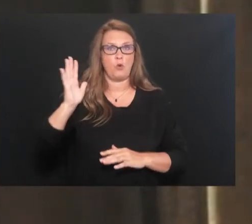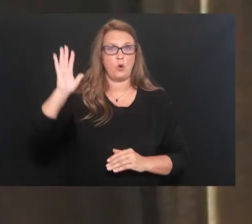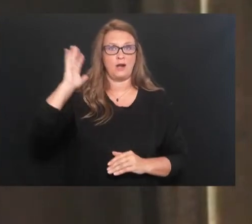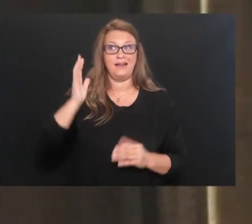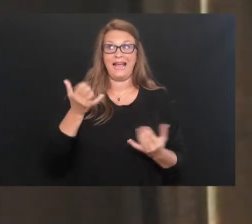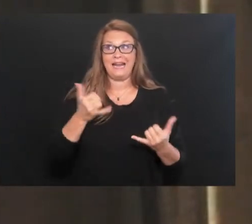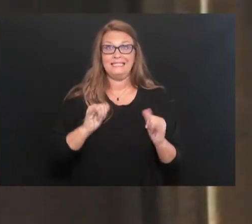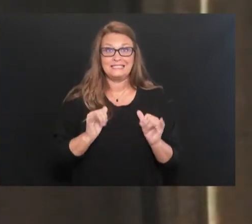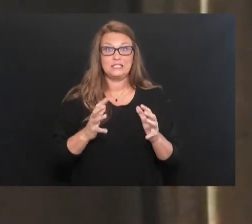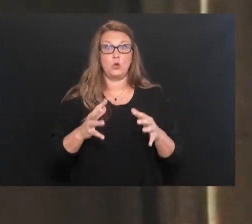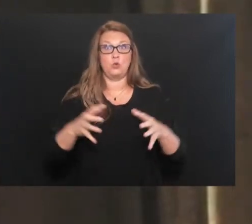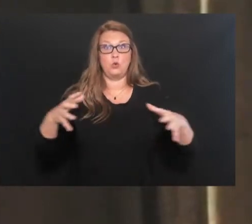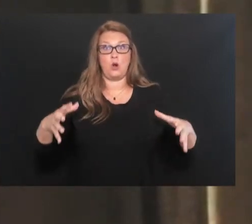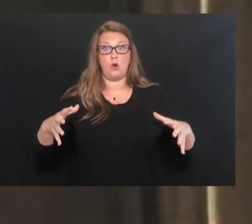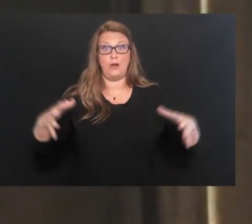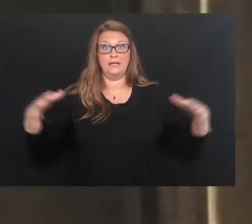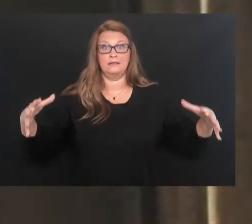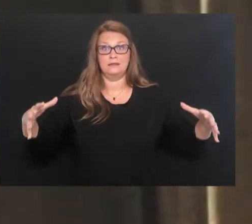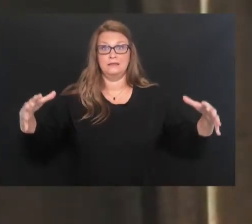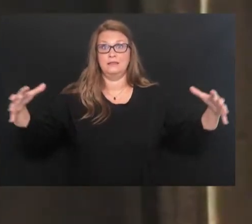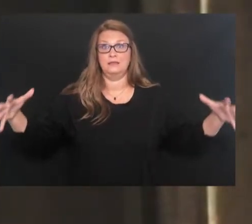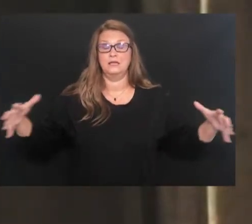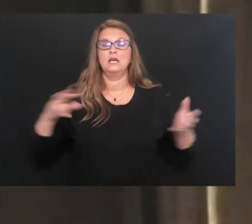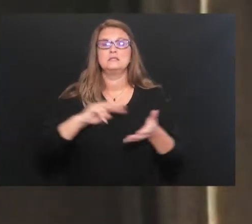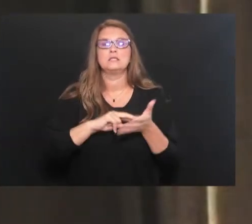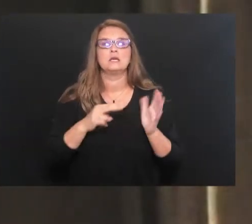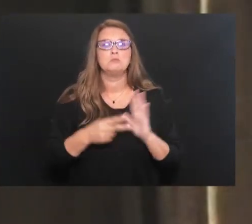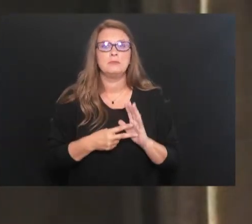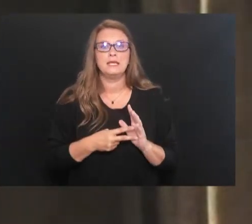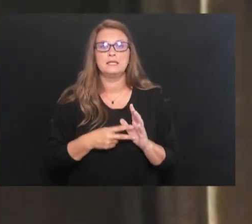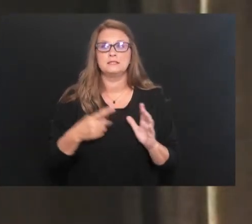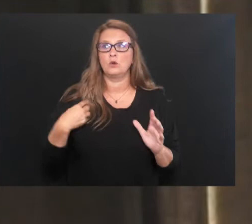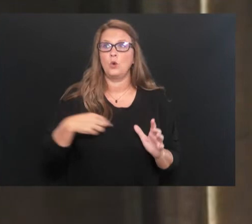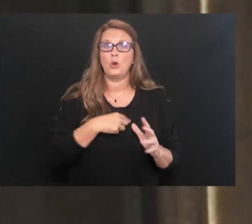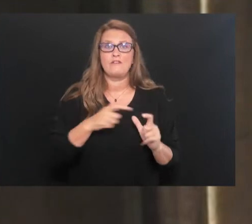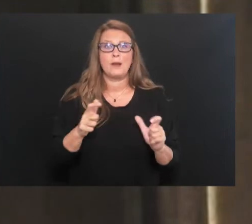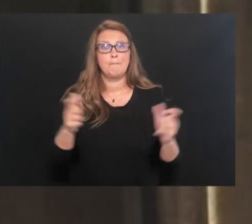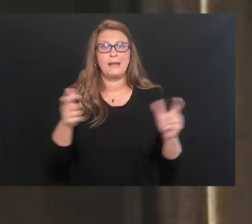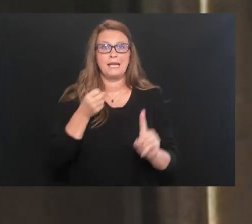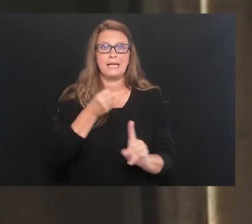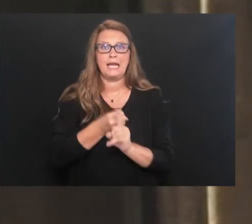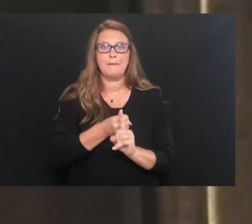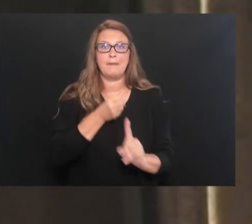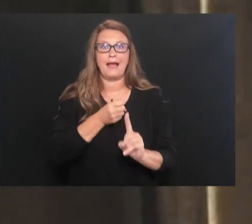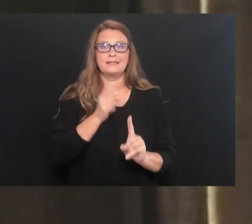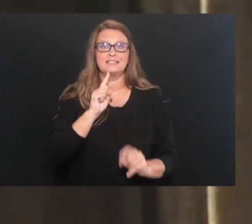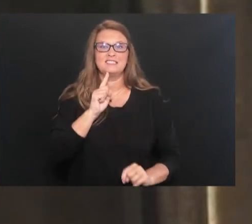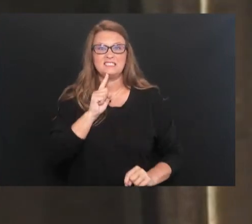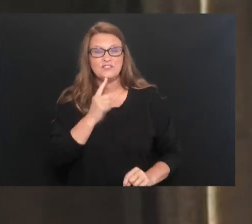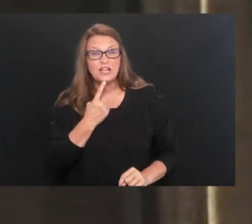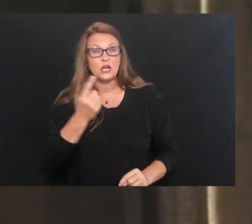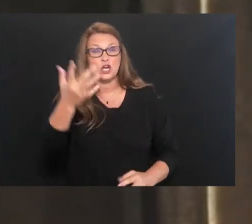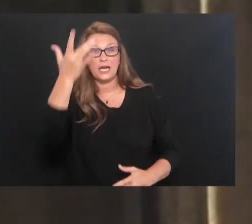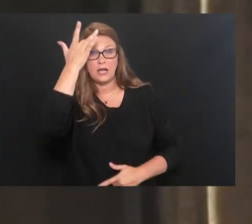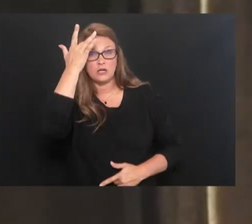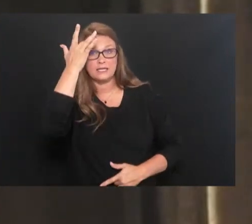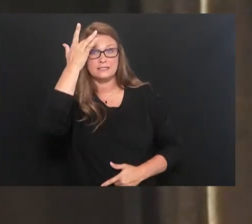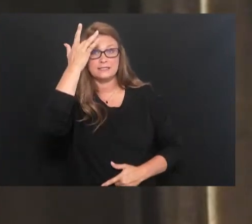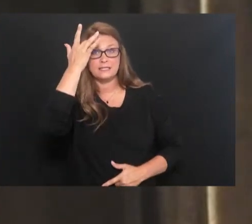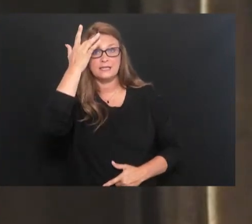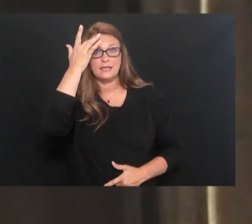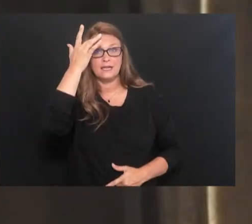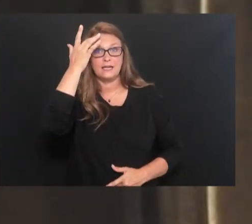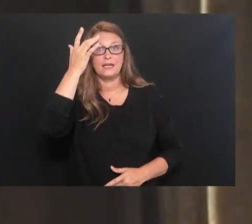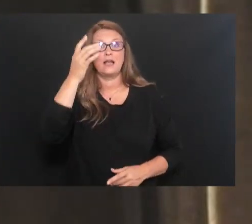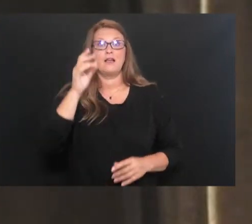growing. And this really demonstrates the impact and the severe illness that people that are not vaccinated can